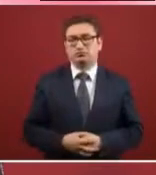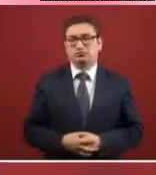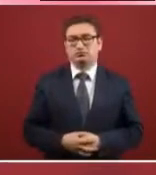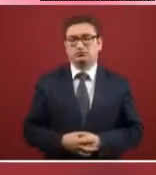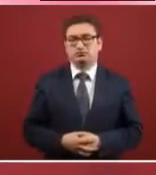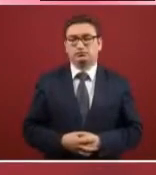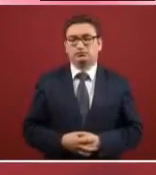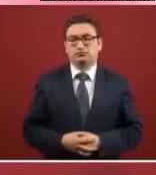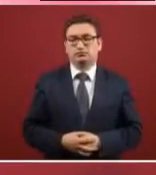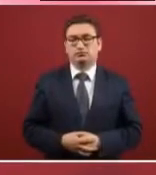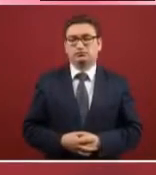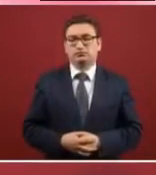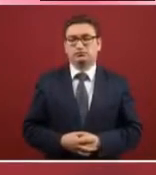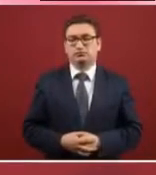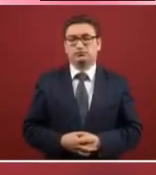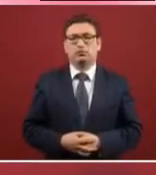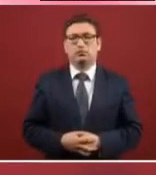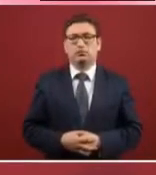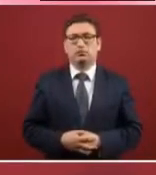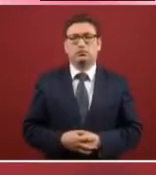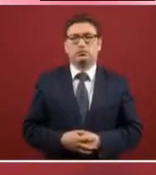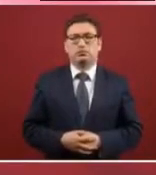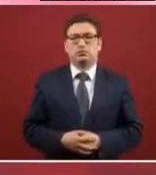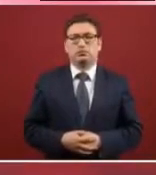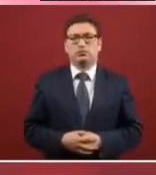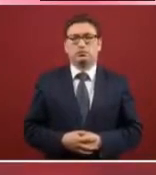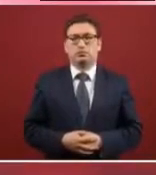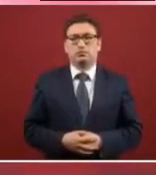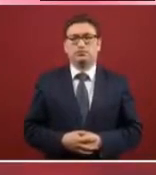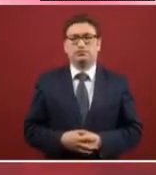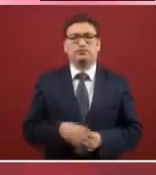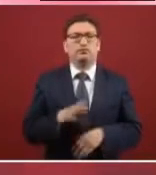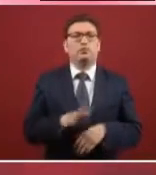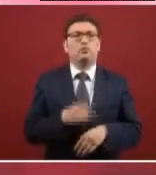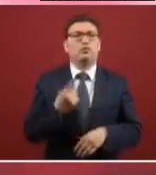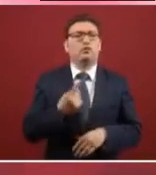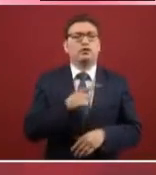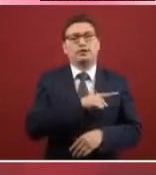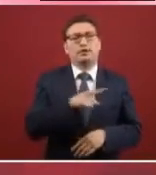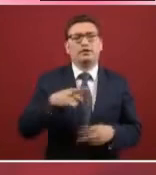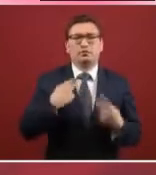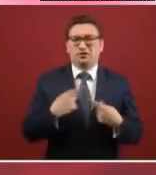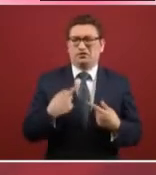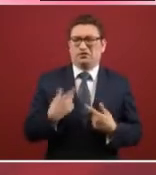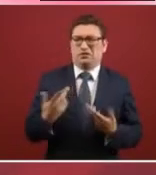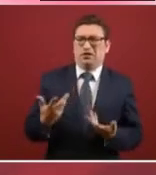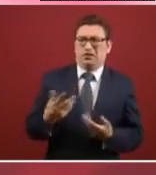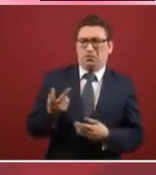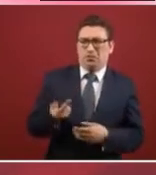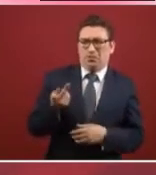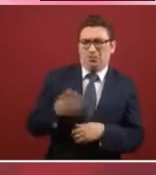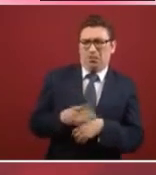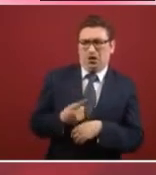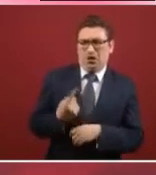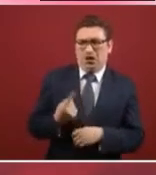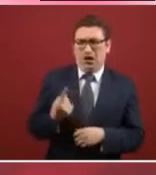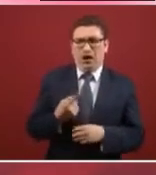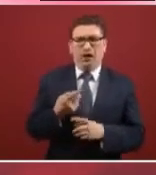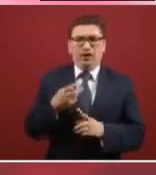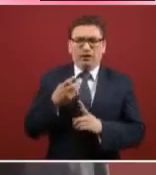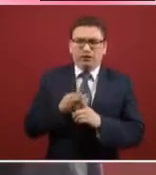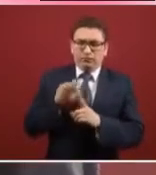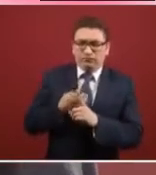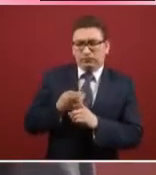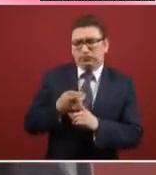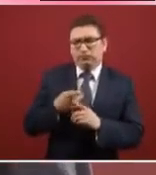Porque because el cuestionamiento the questions no pasa don't go de la crítica en